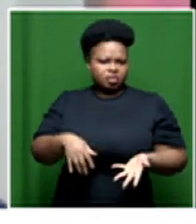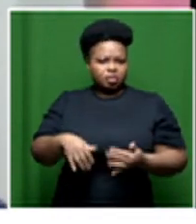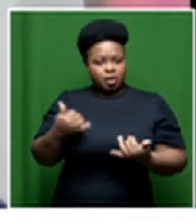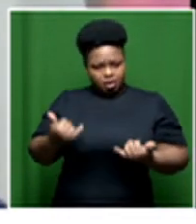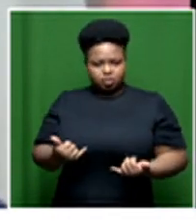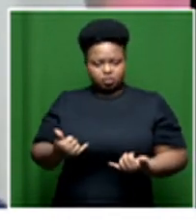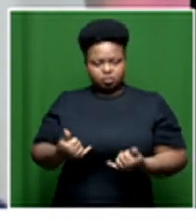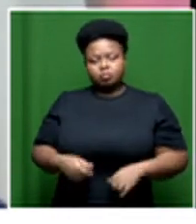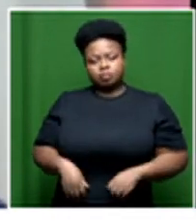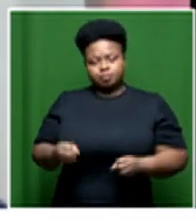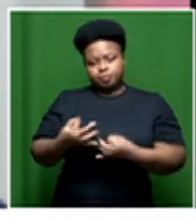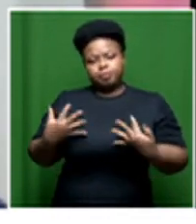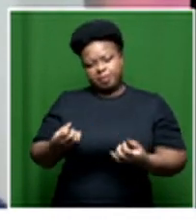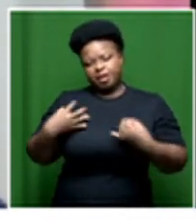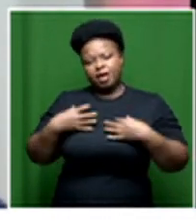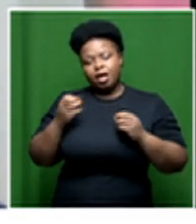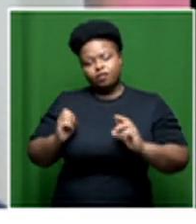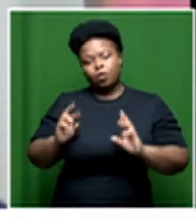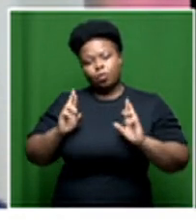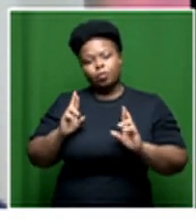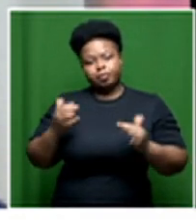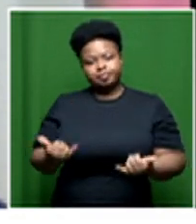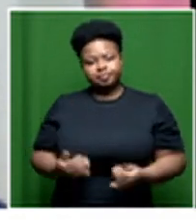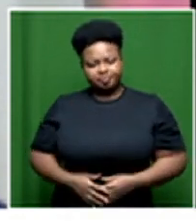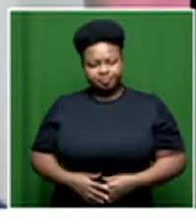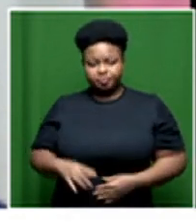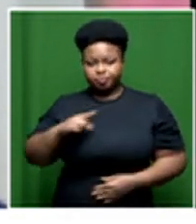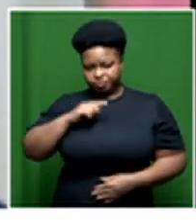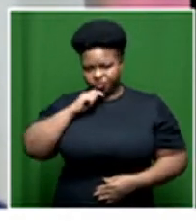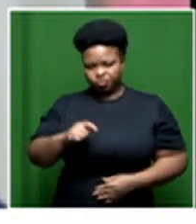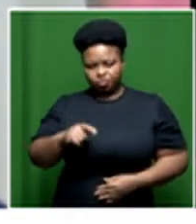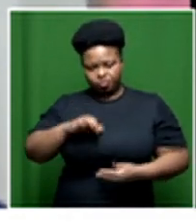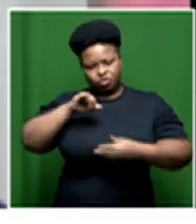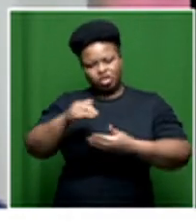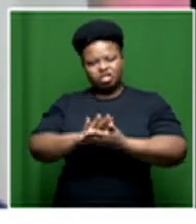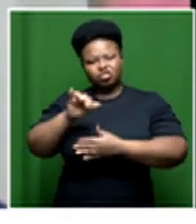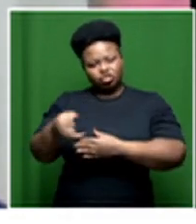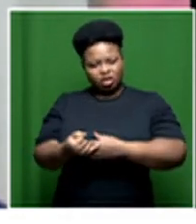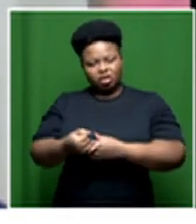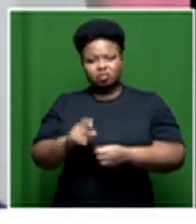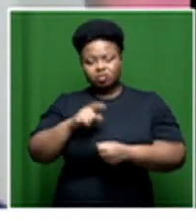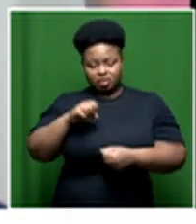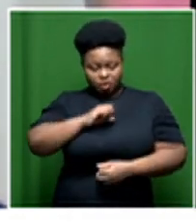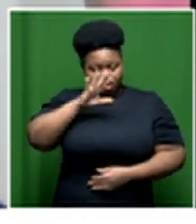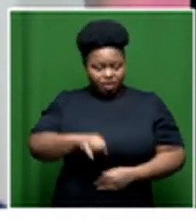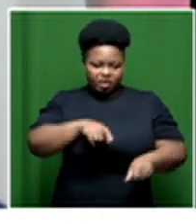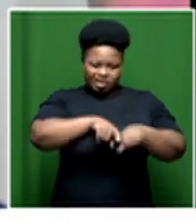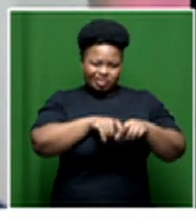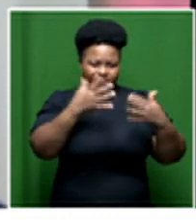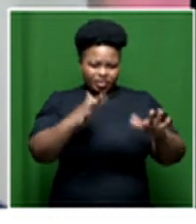that brought hope once again, because this one, there's no doubt it has been trialed in South Africa.